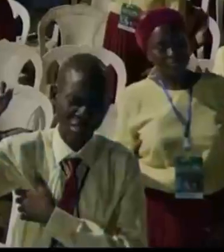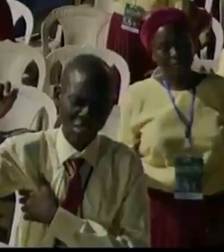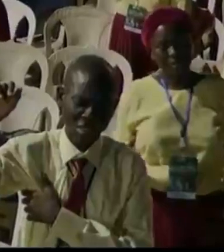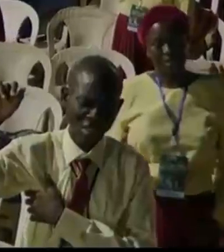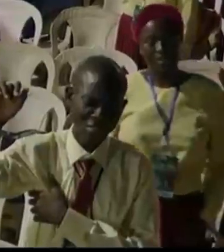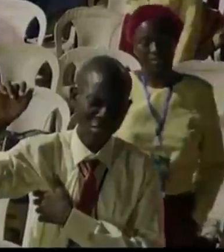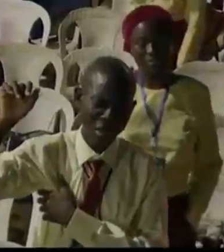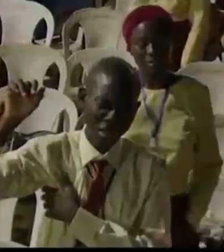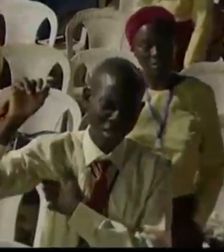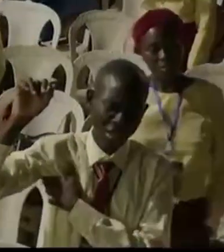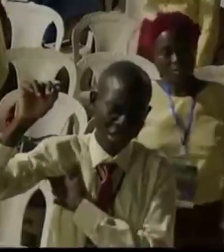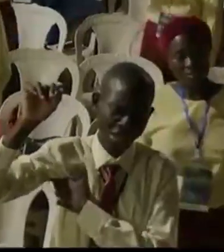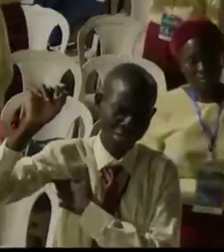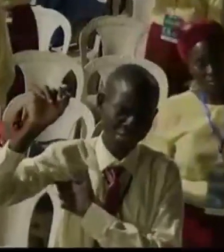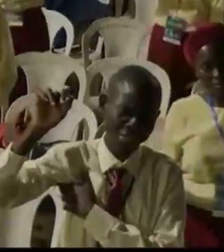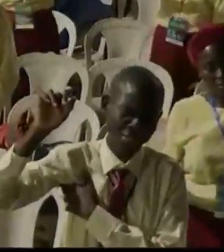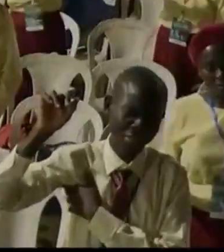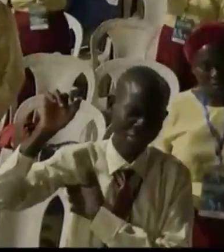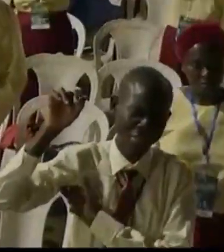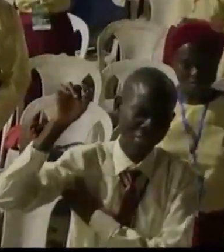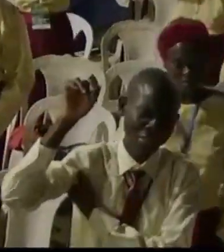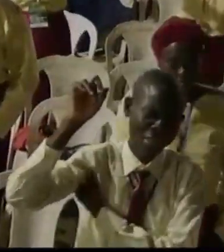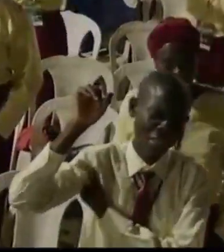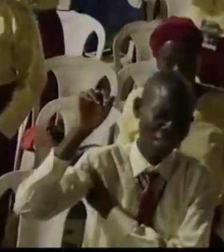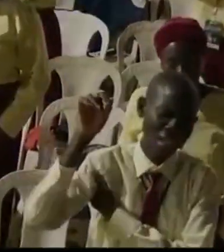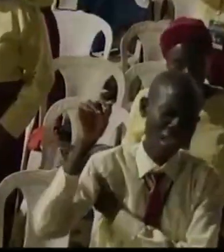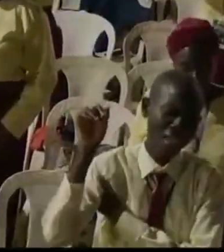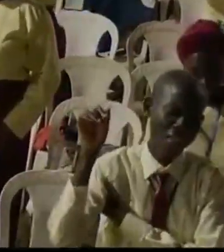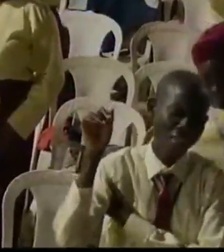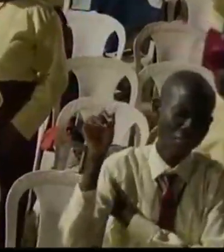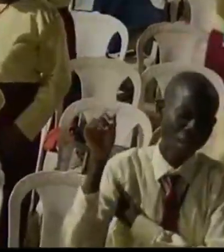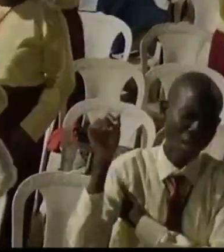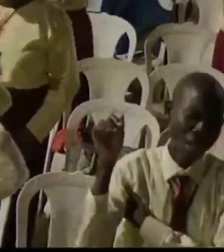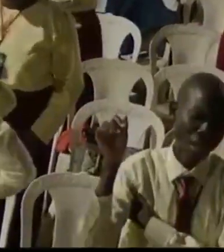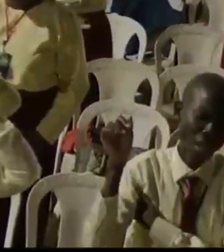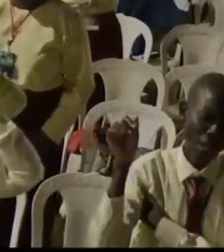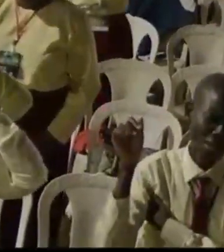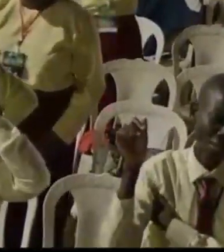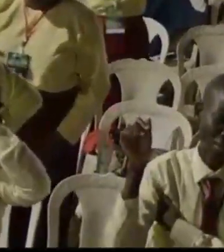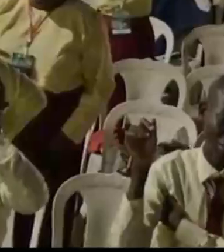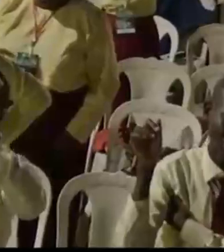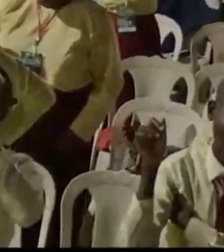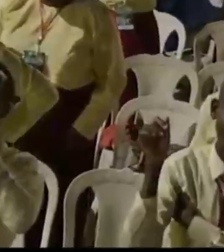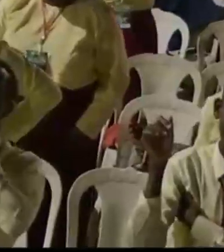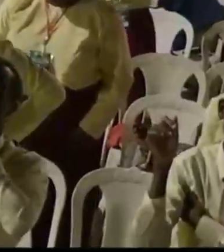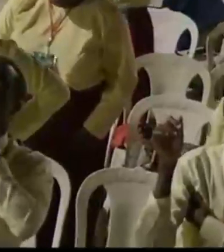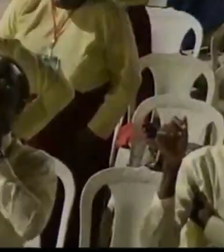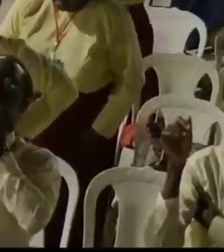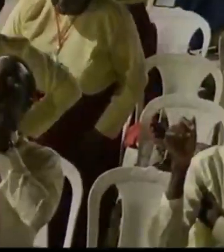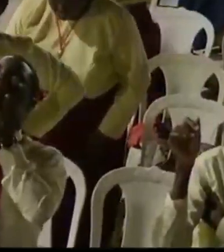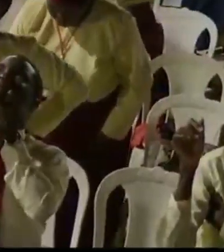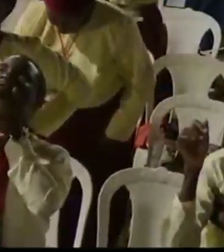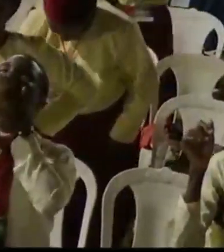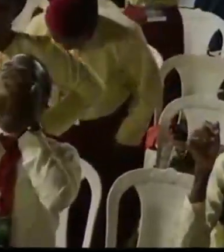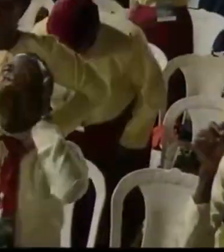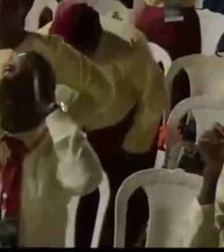is done. It is done. In Jesus'